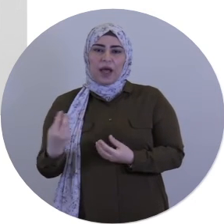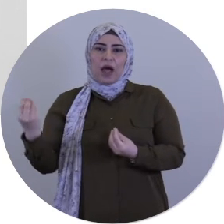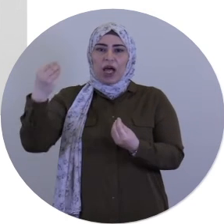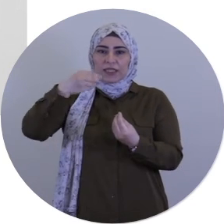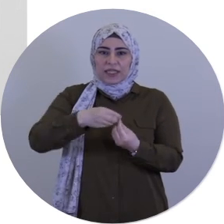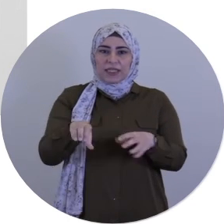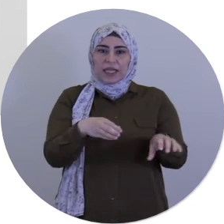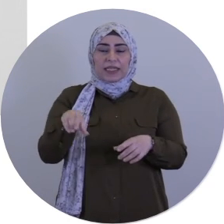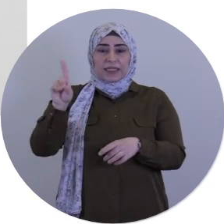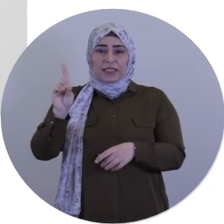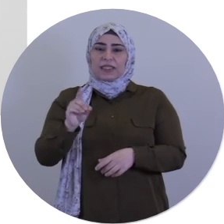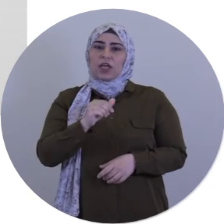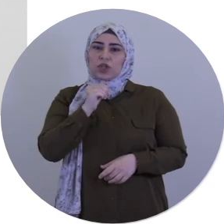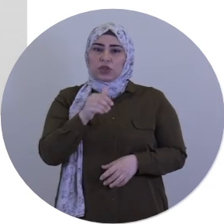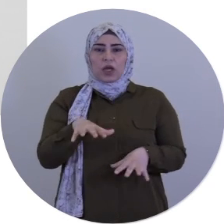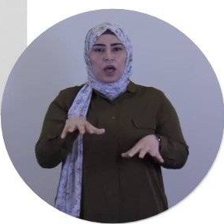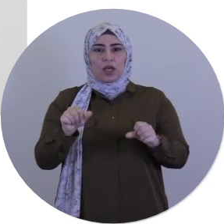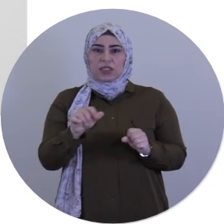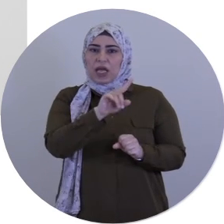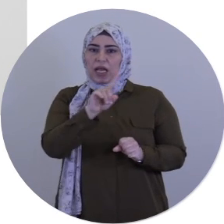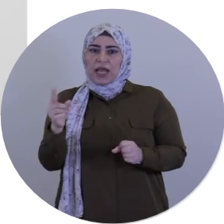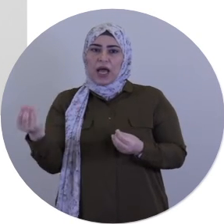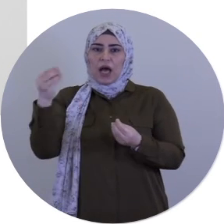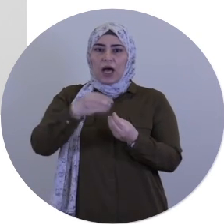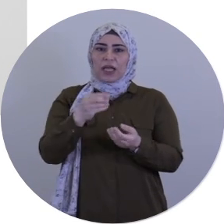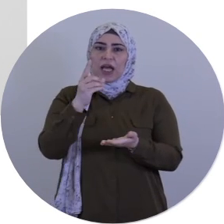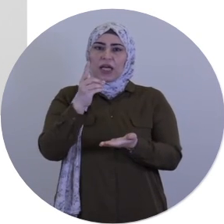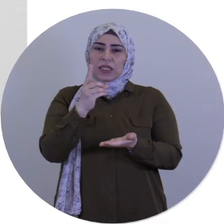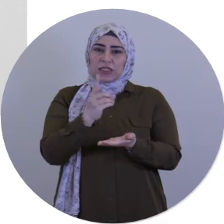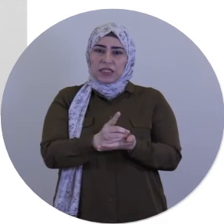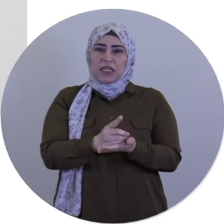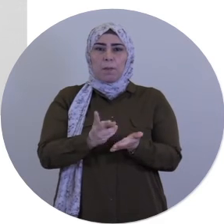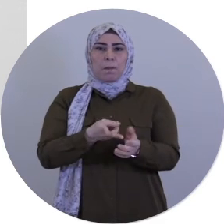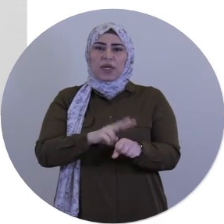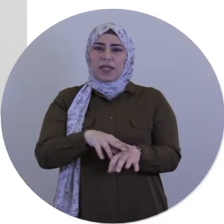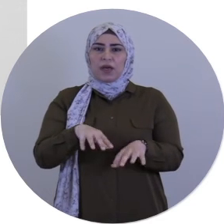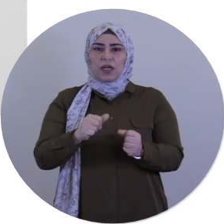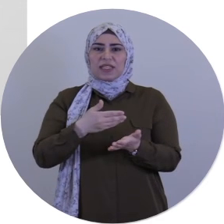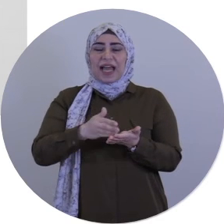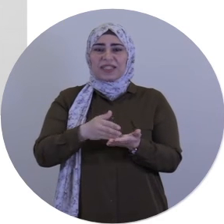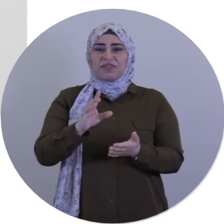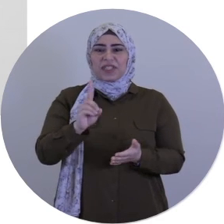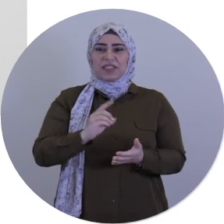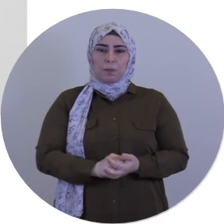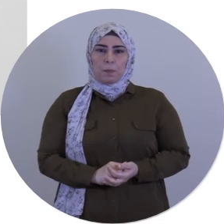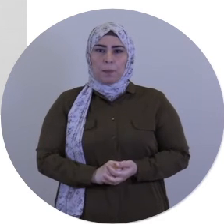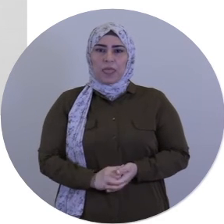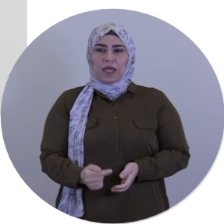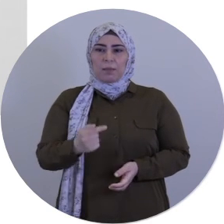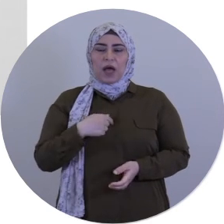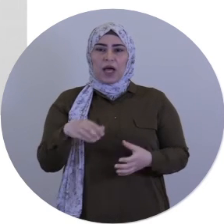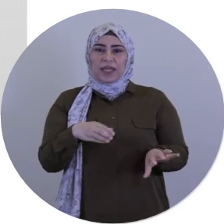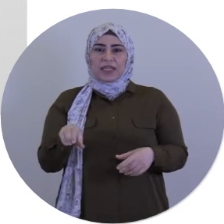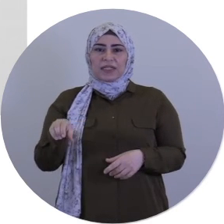I replaced it with the negative auxiliary form in the past. I didn't. I can't say I don't used to because I'm talking in